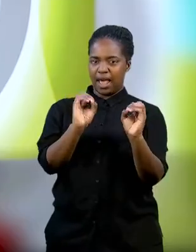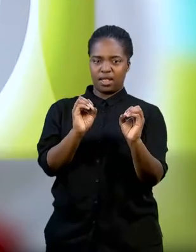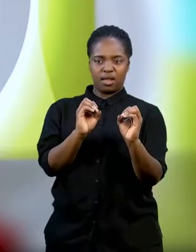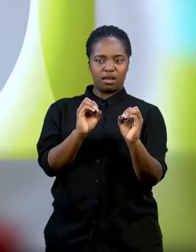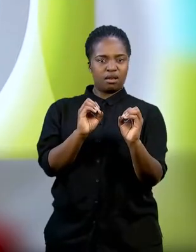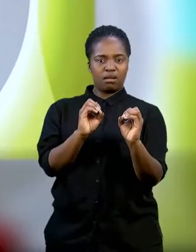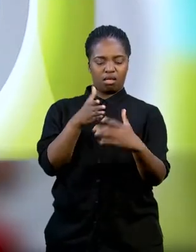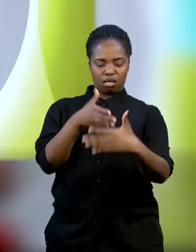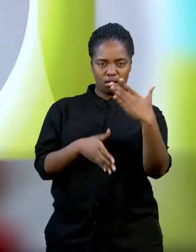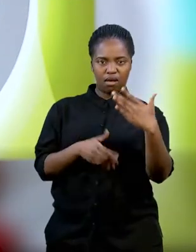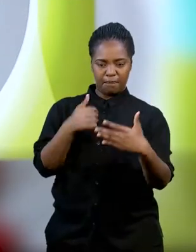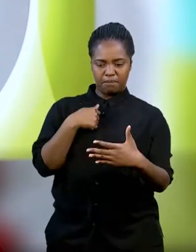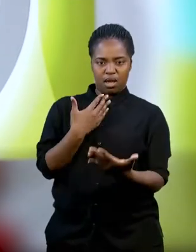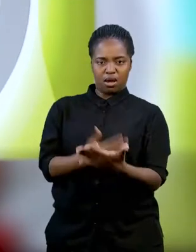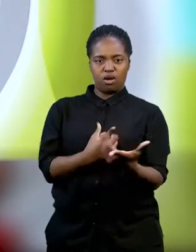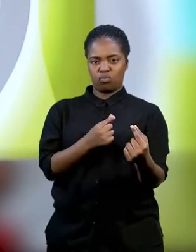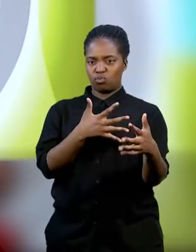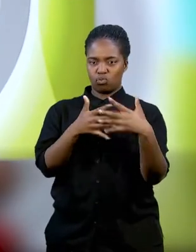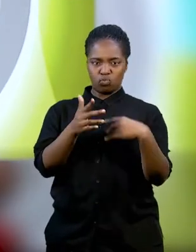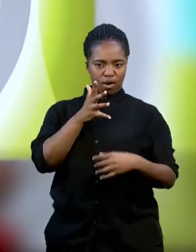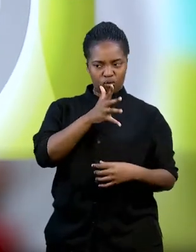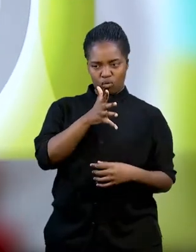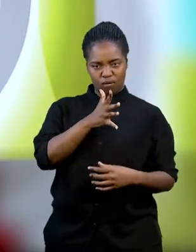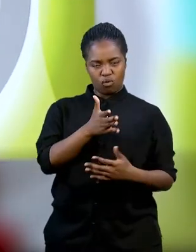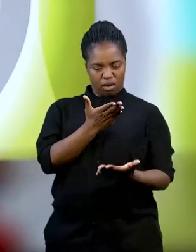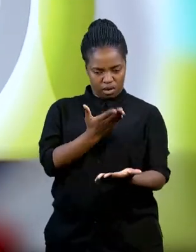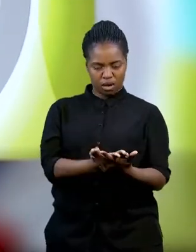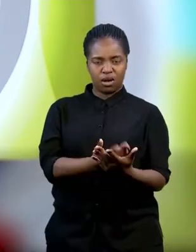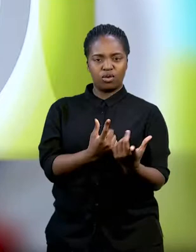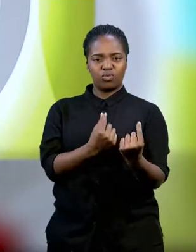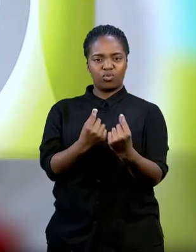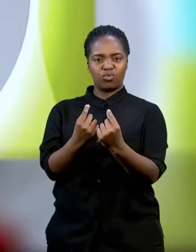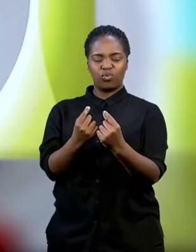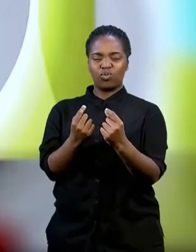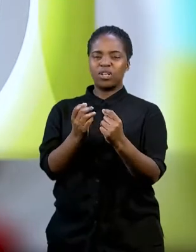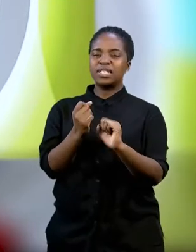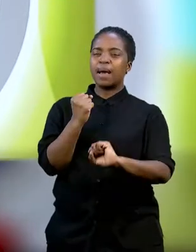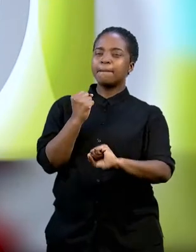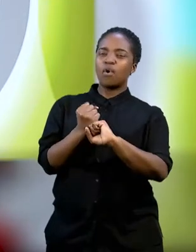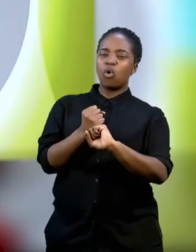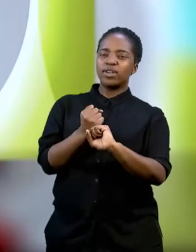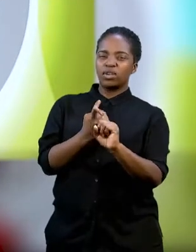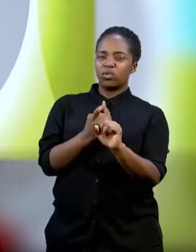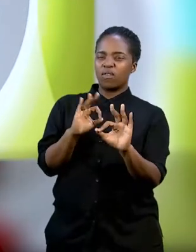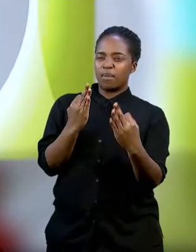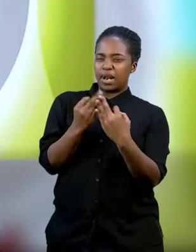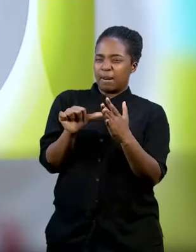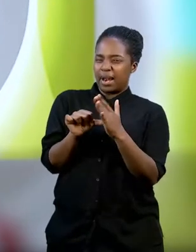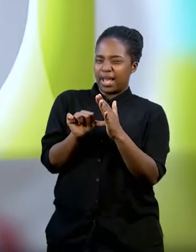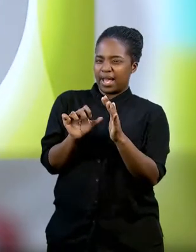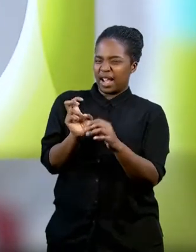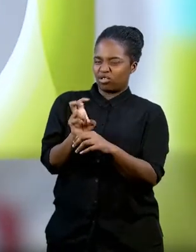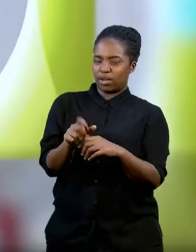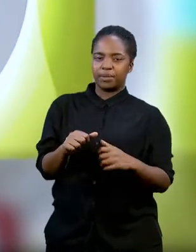how not never ke sabatlo ngwe yetsa like taking on the arts world support ye u le ka jeko yo jarile